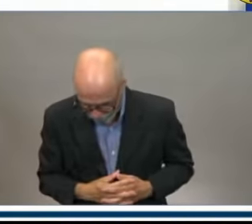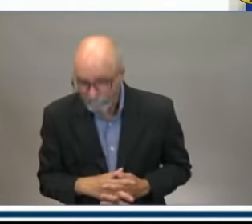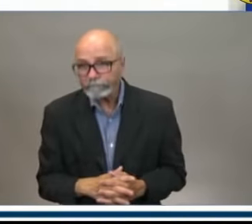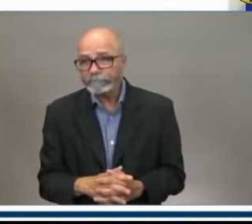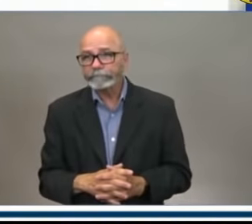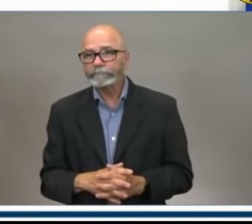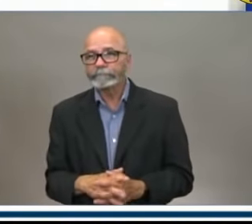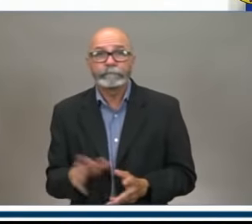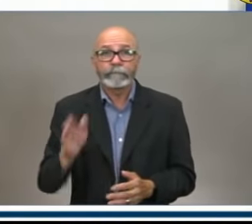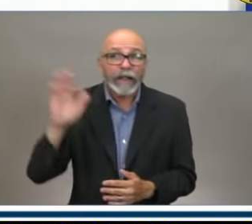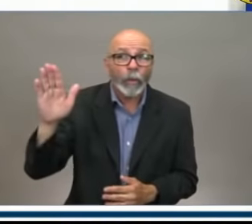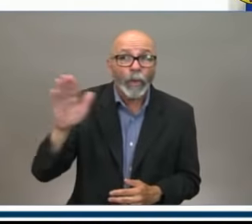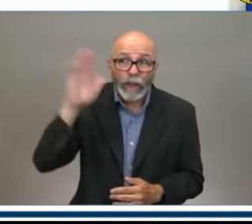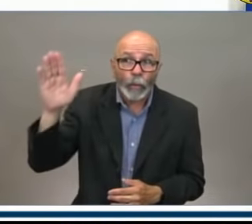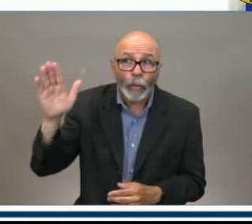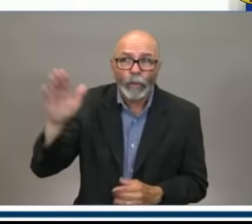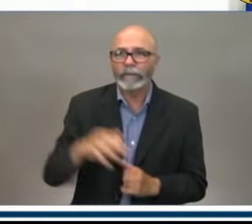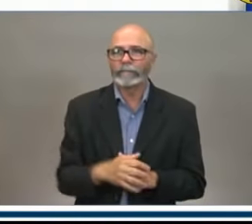Preston, are you there?